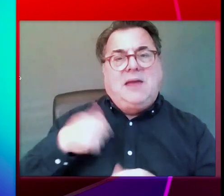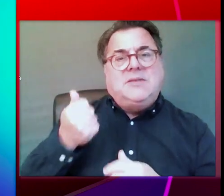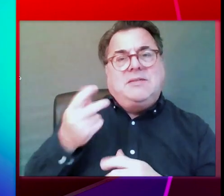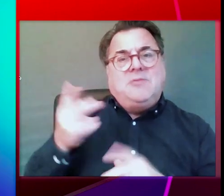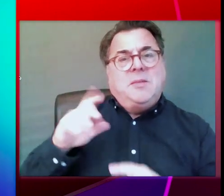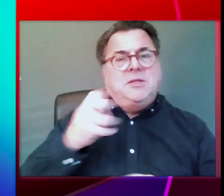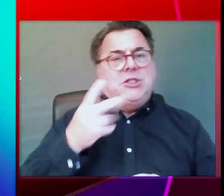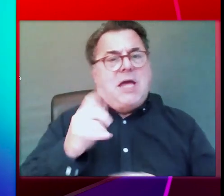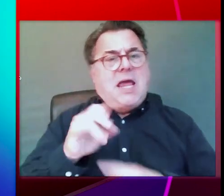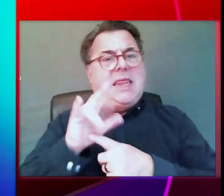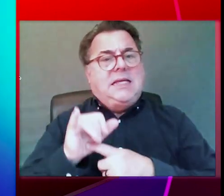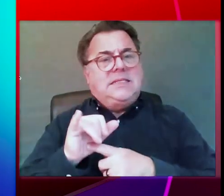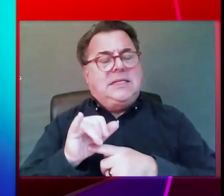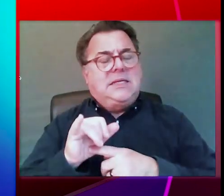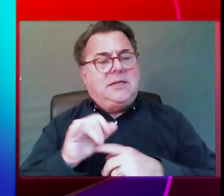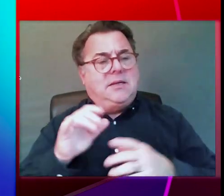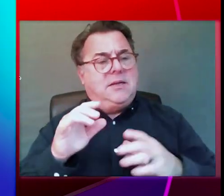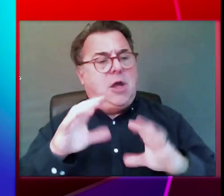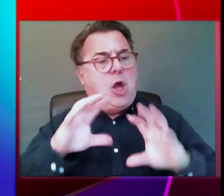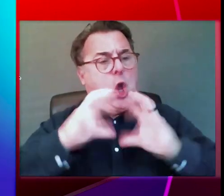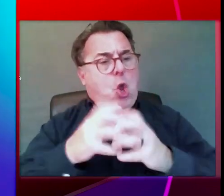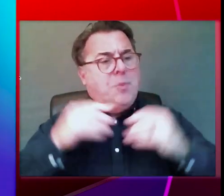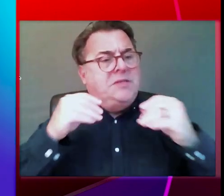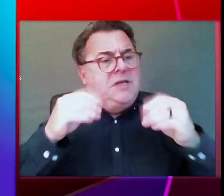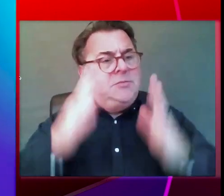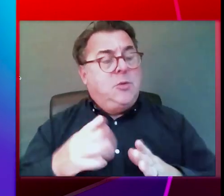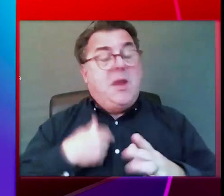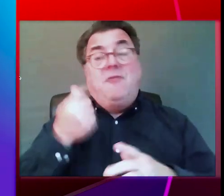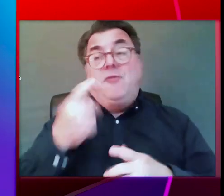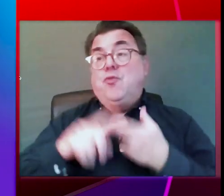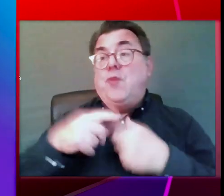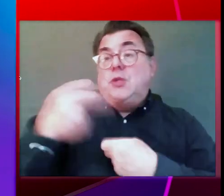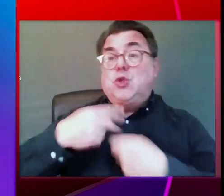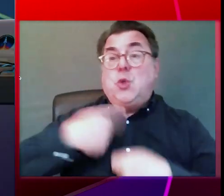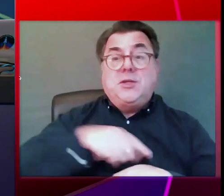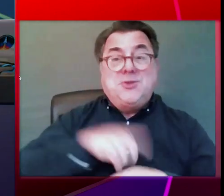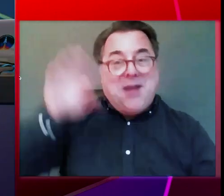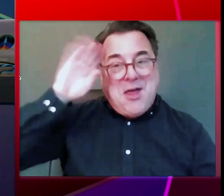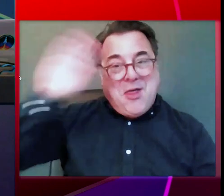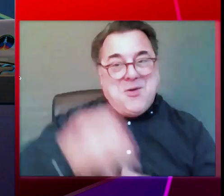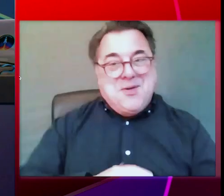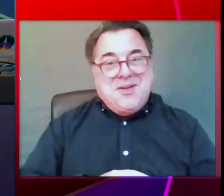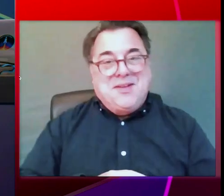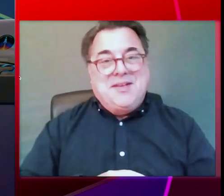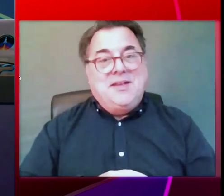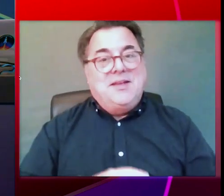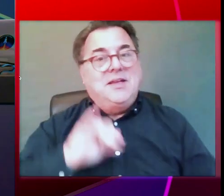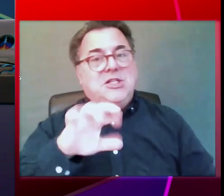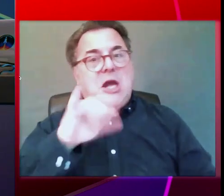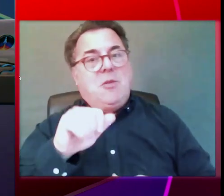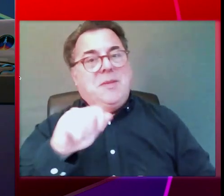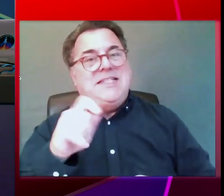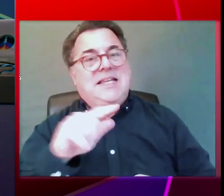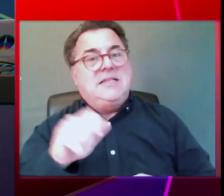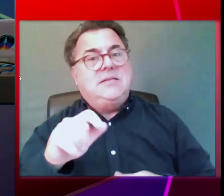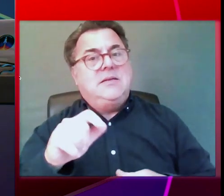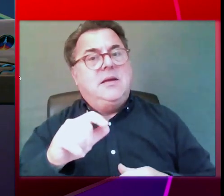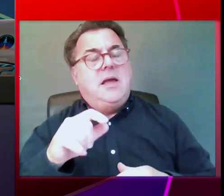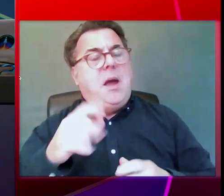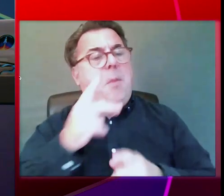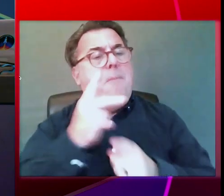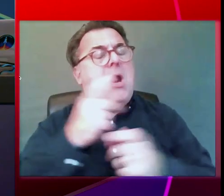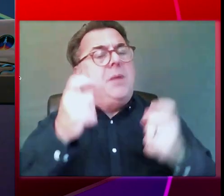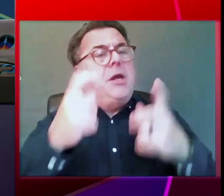sales strategist with AWS. And we've got a couple of our friends joining us, guys. Yeah. Hey, I'm Jeremy Stieglitz. I'm the principal product manager for